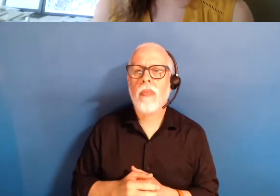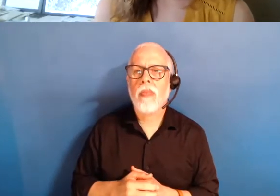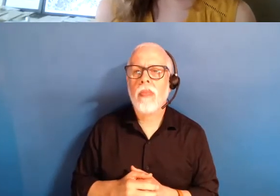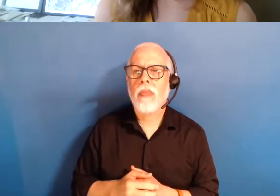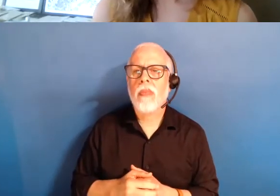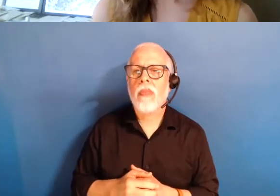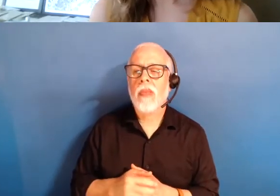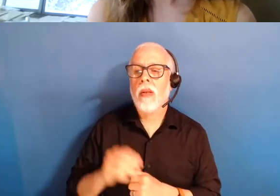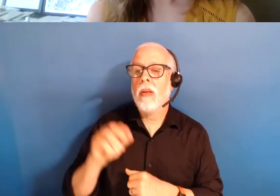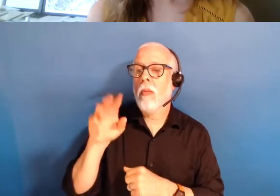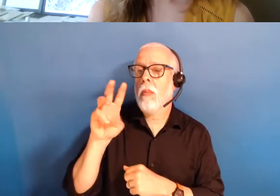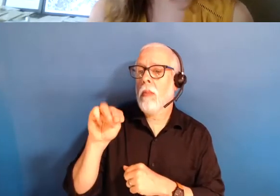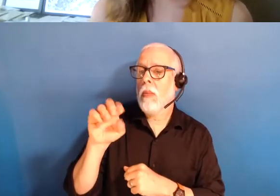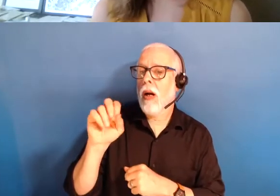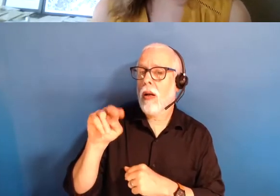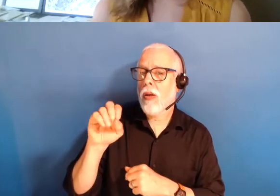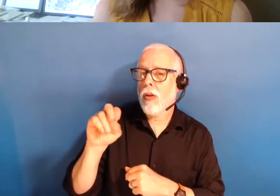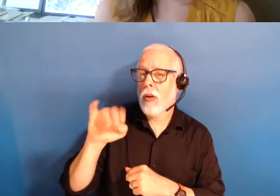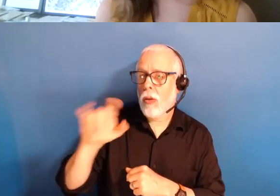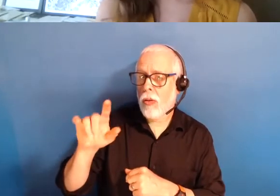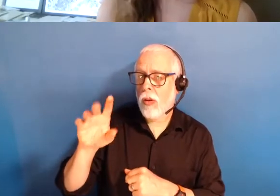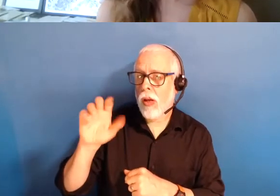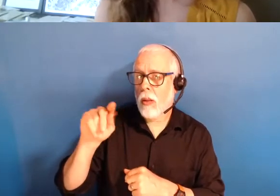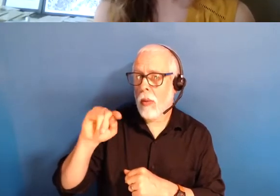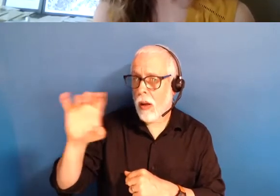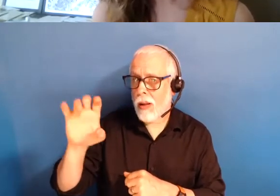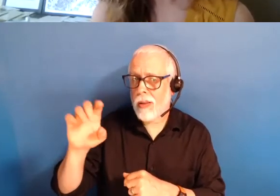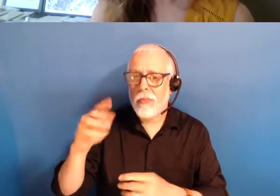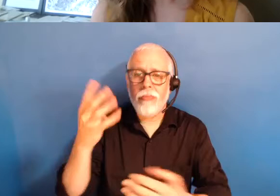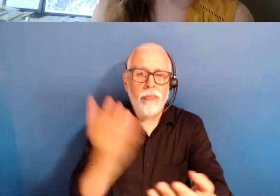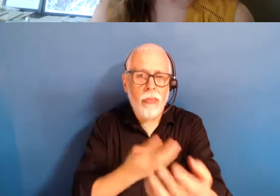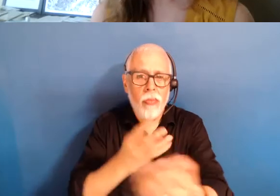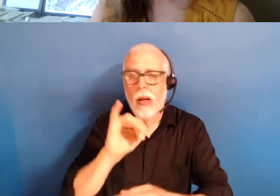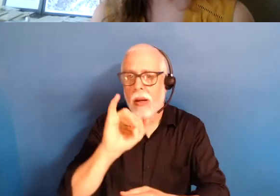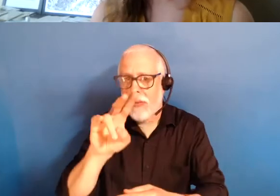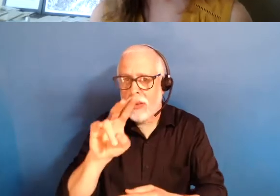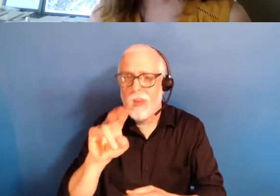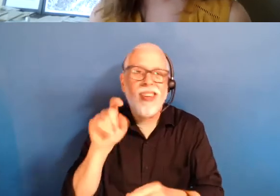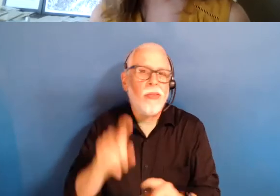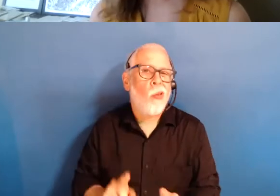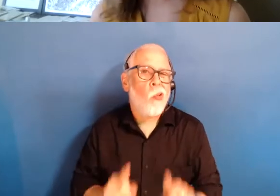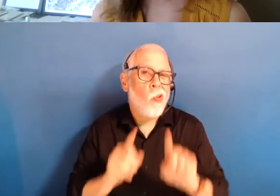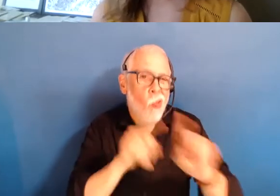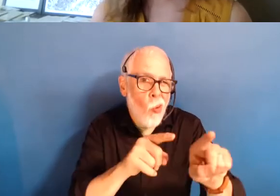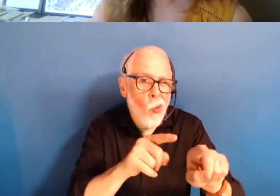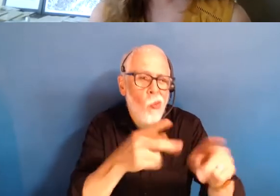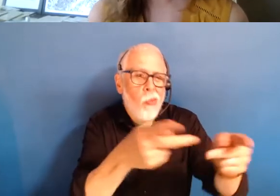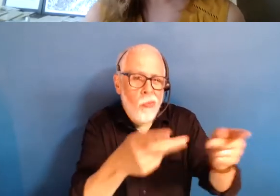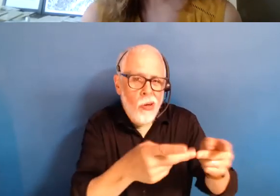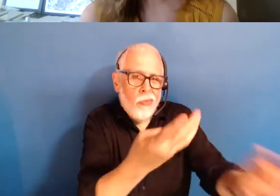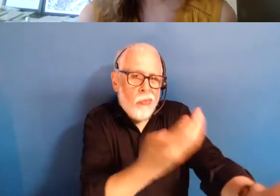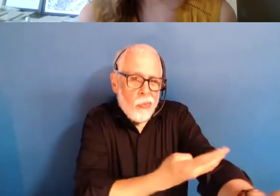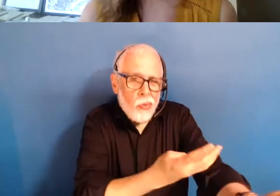The monoclonal antibodies are given IV, so you do need to go to an infusion center